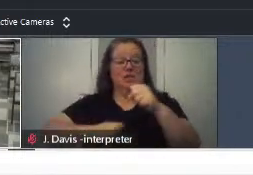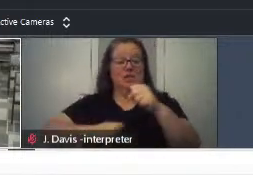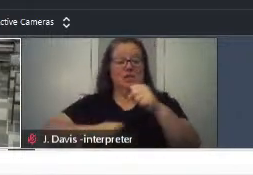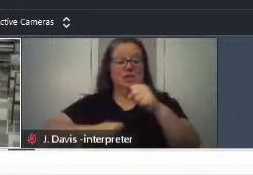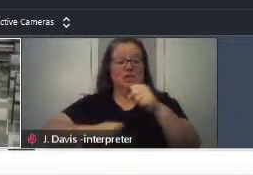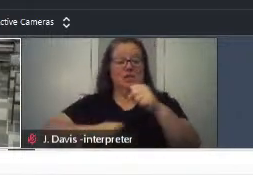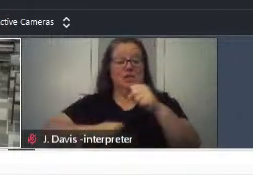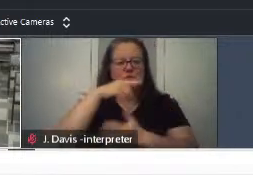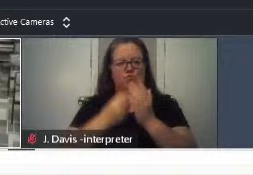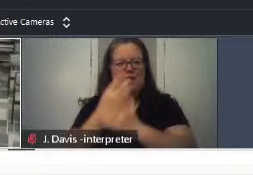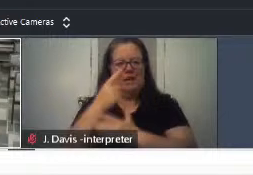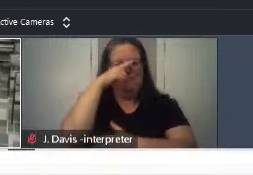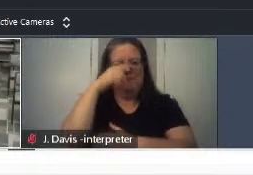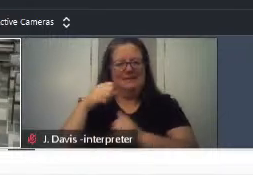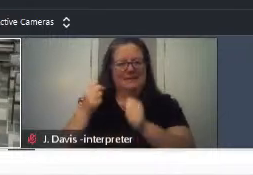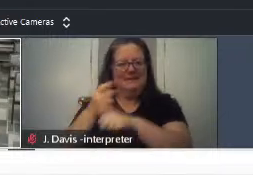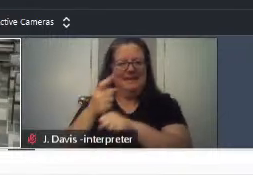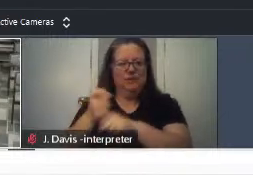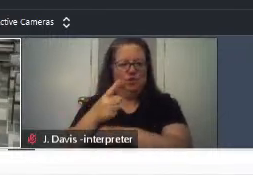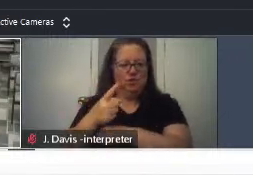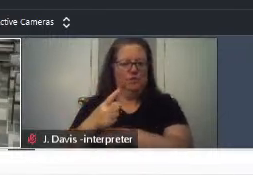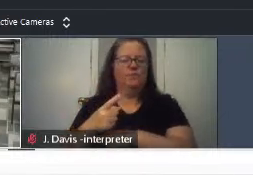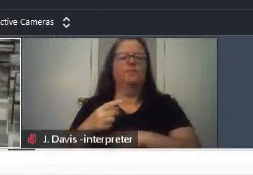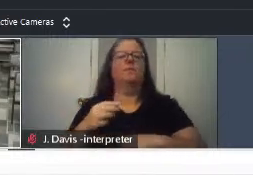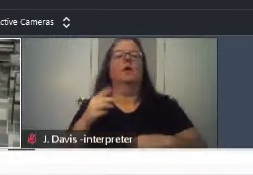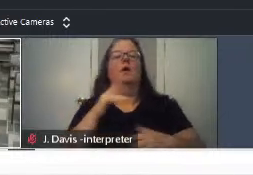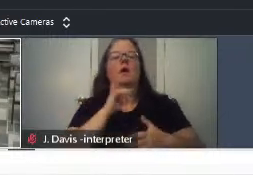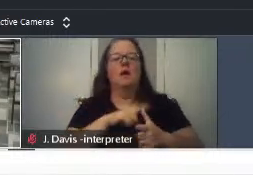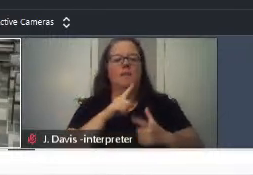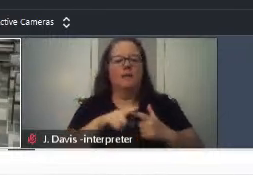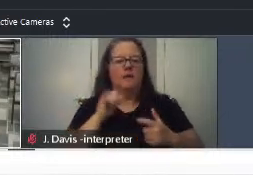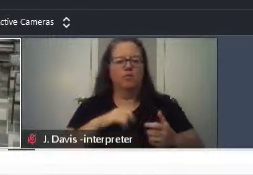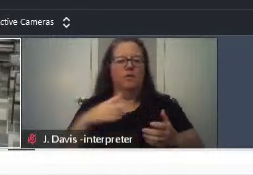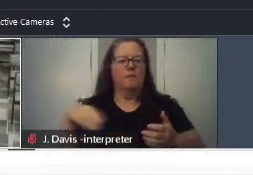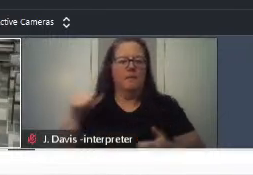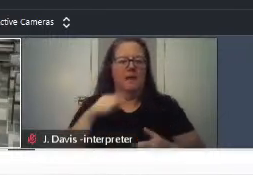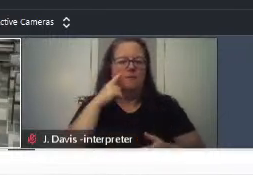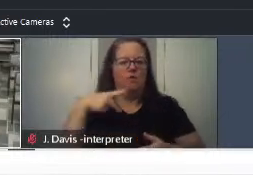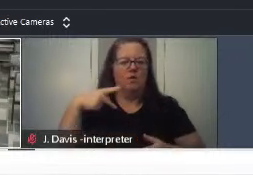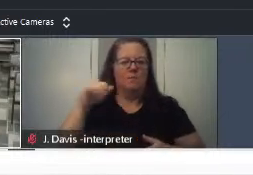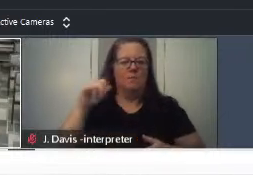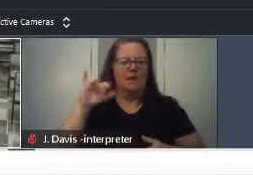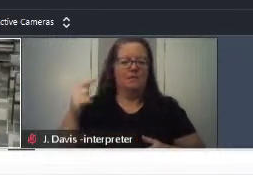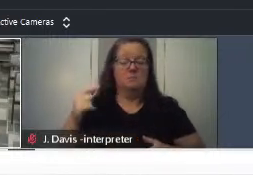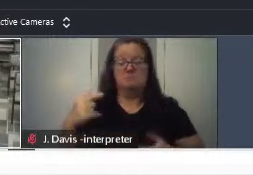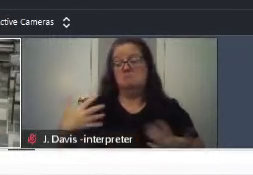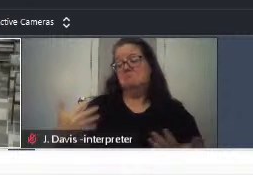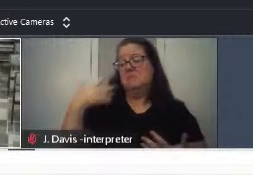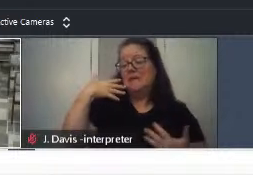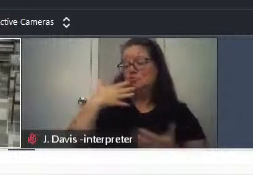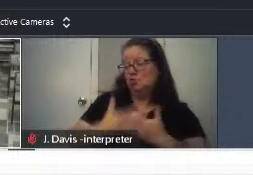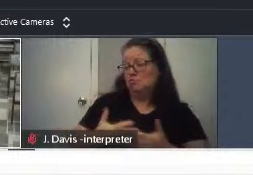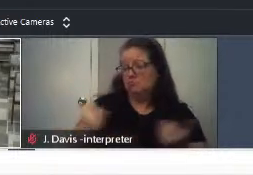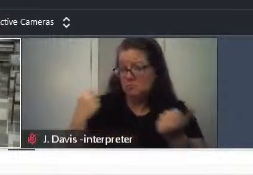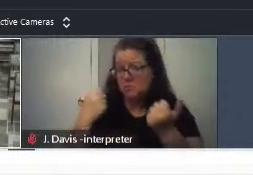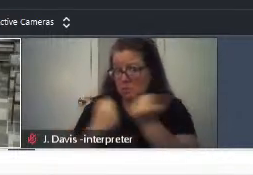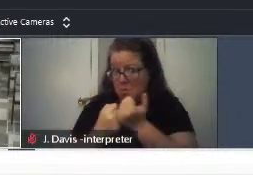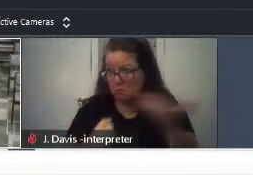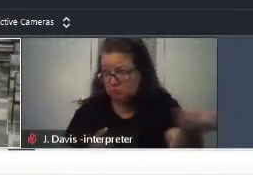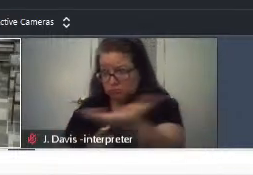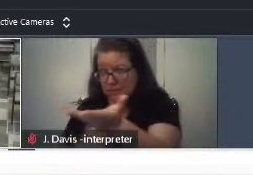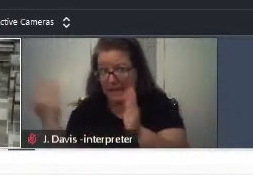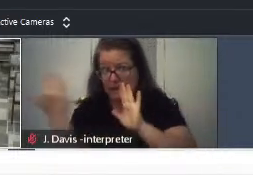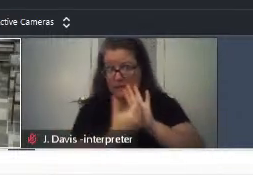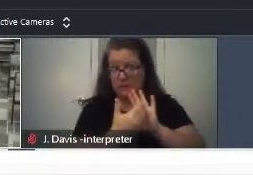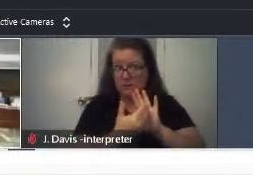of next year by our crews and funds our asphalt plant operations. Sounds pretty good to me. All those in favor? Aye. Any